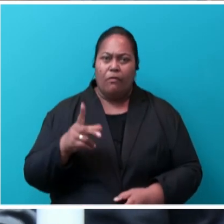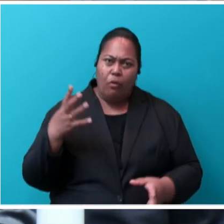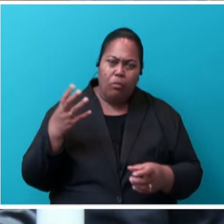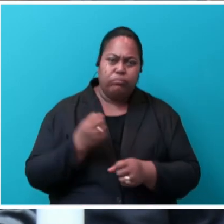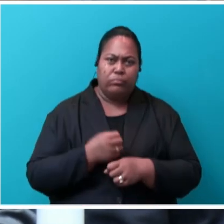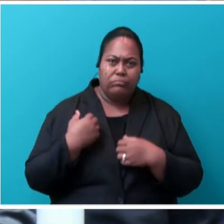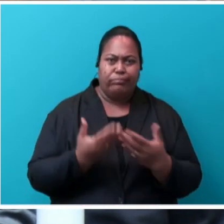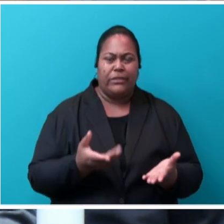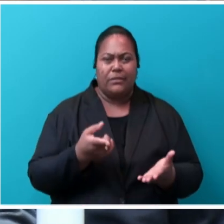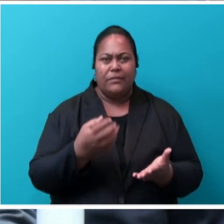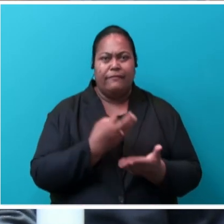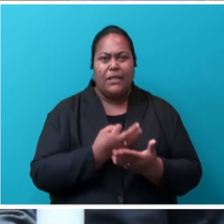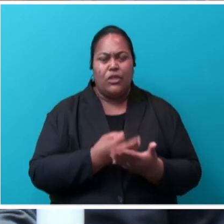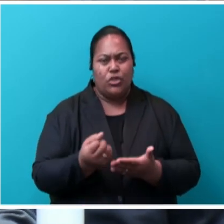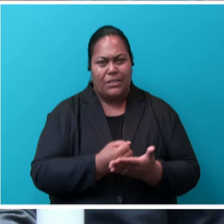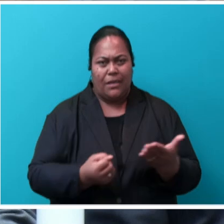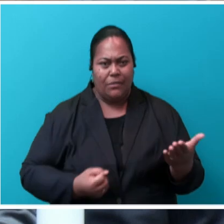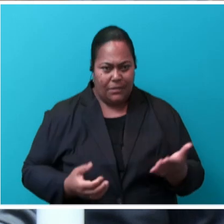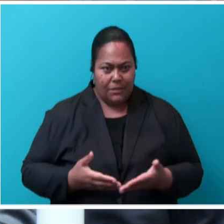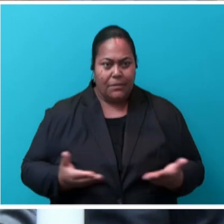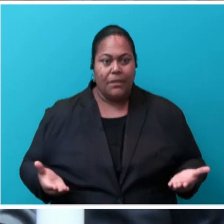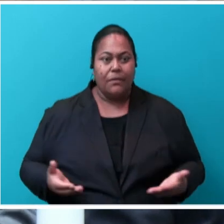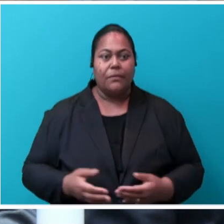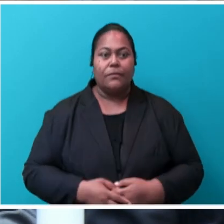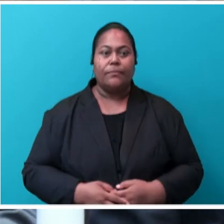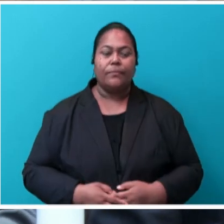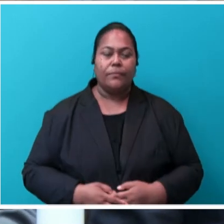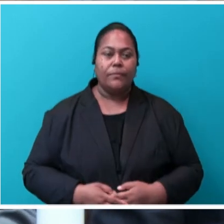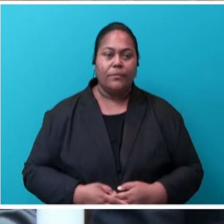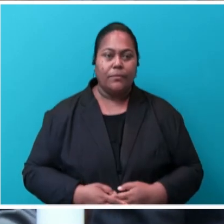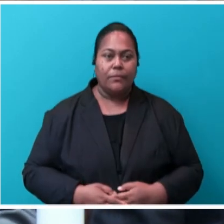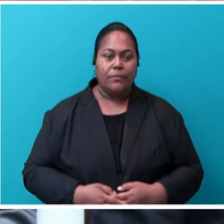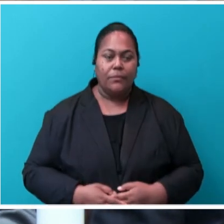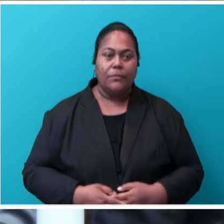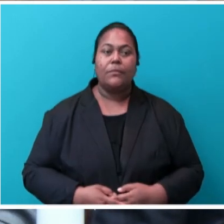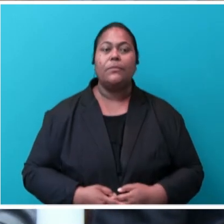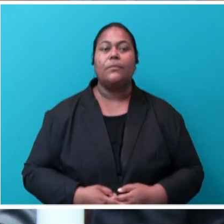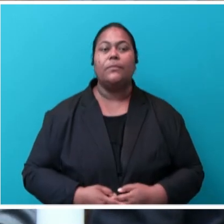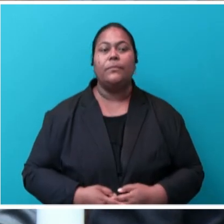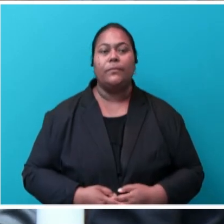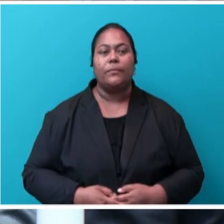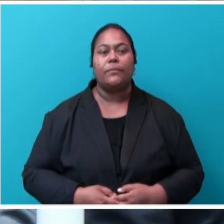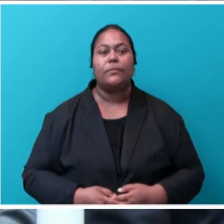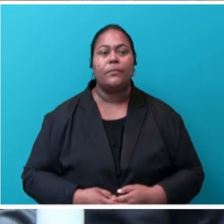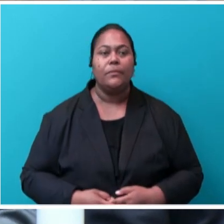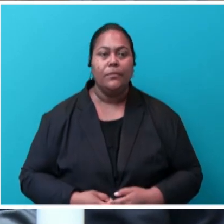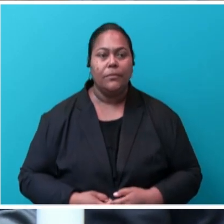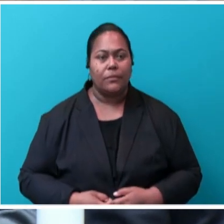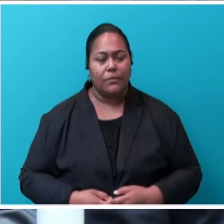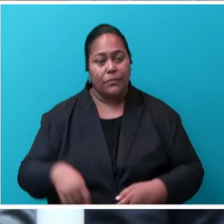into order. The Speaker, sir, this audit team that I have alerted